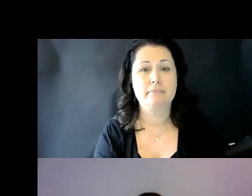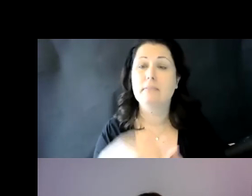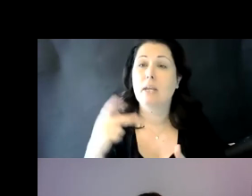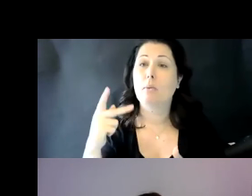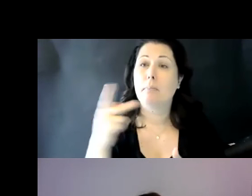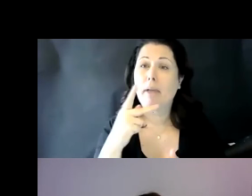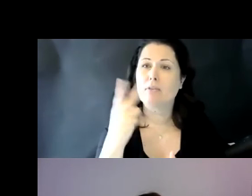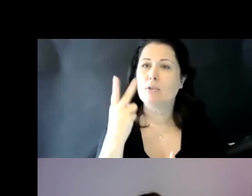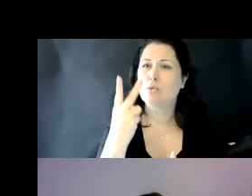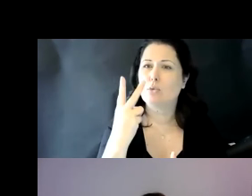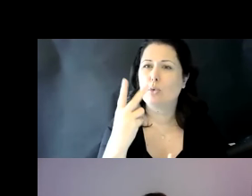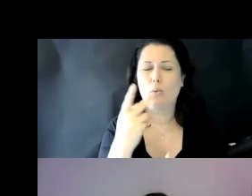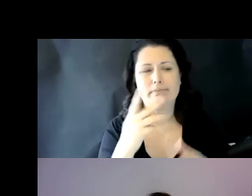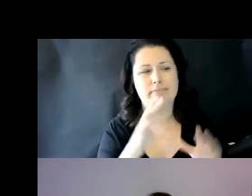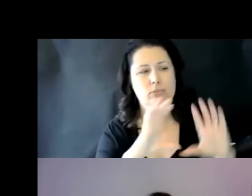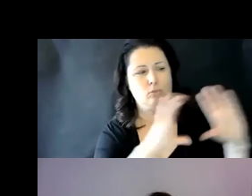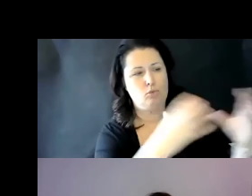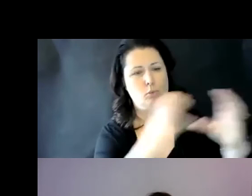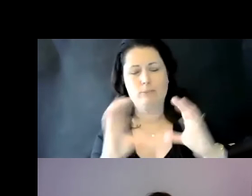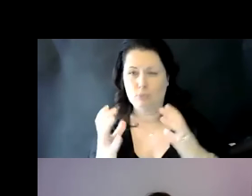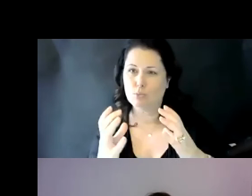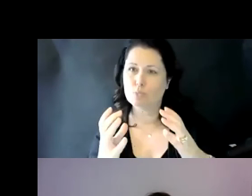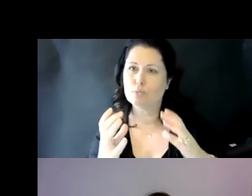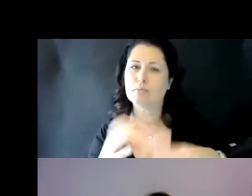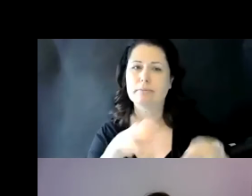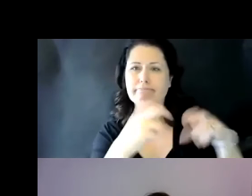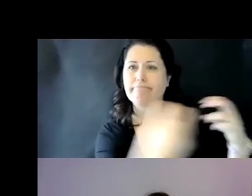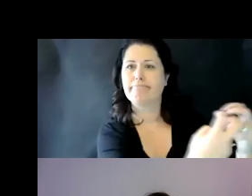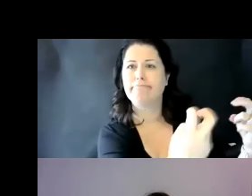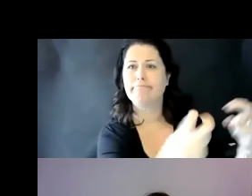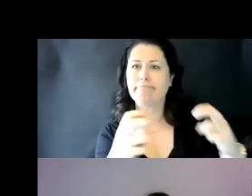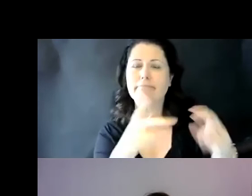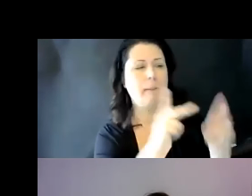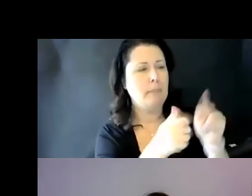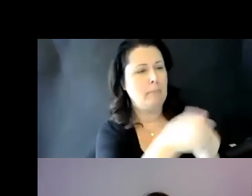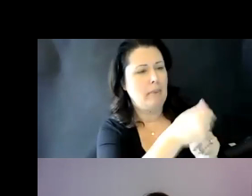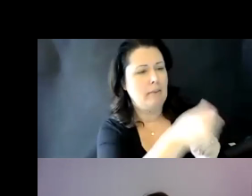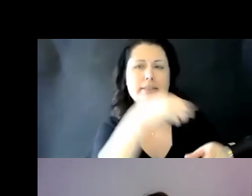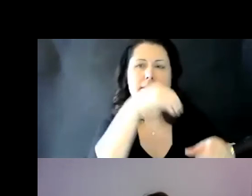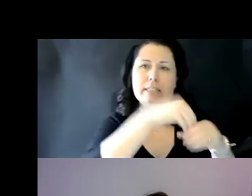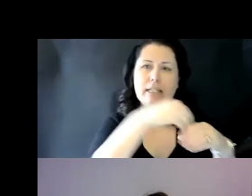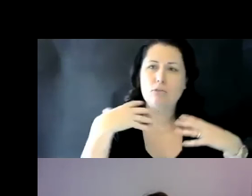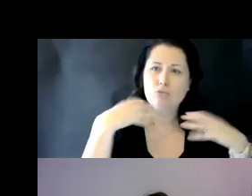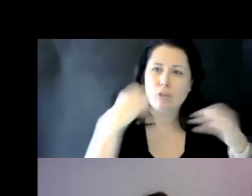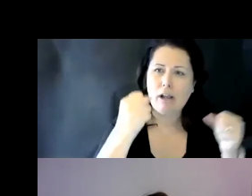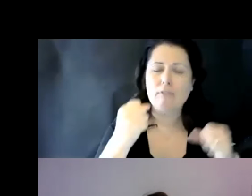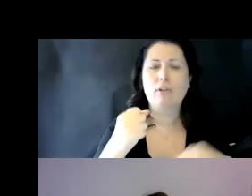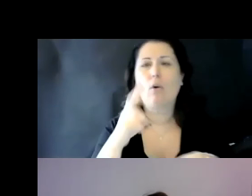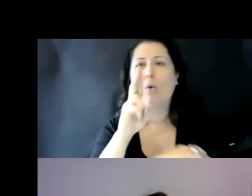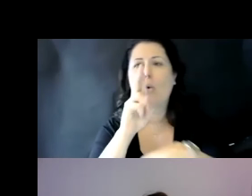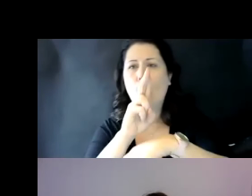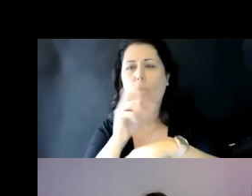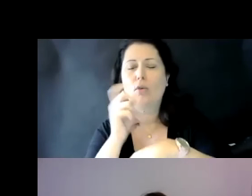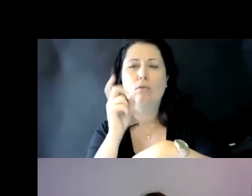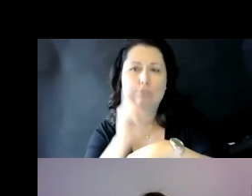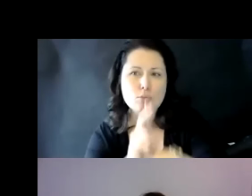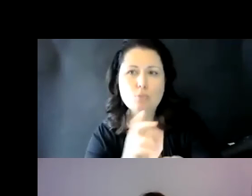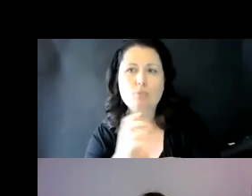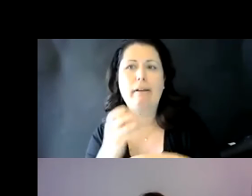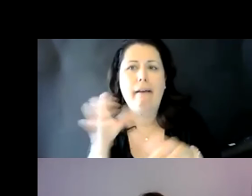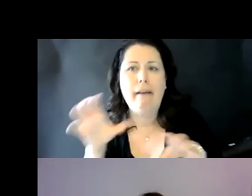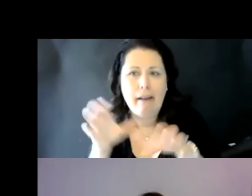more panels of current people who are currently in treatment or using, and people who'd recently completed their treatment or